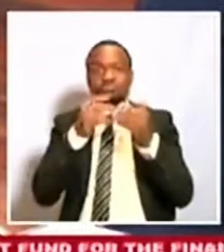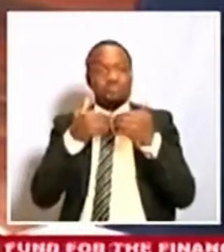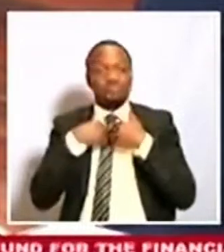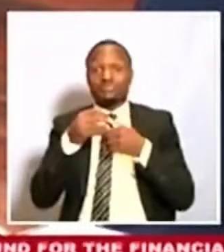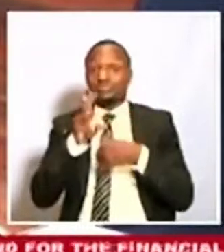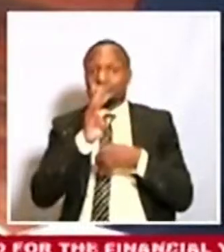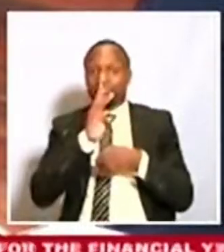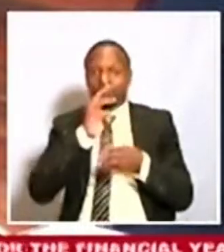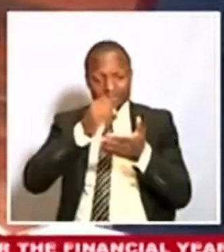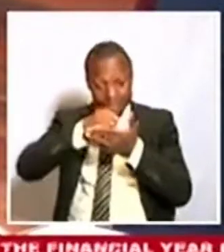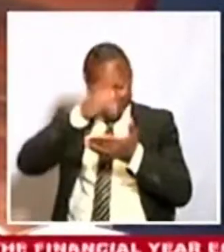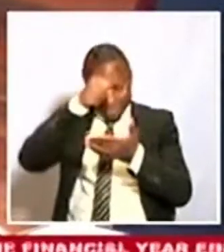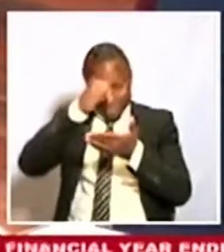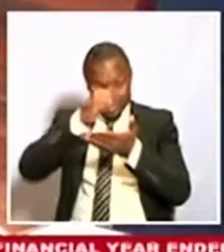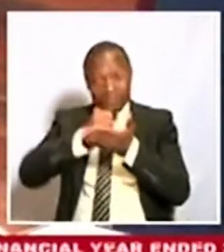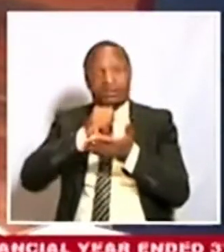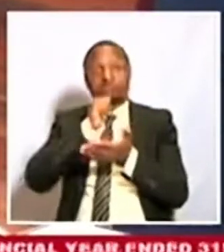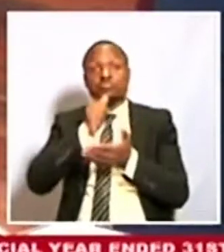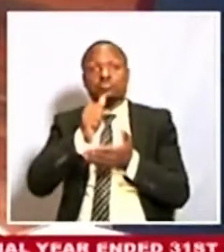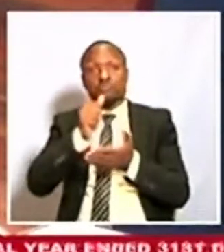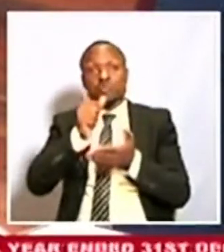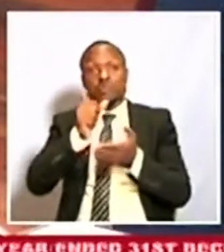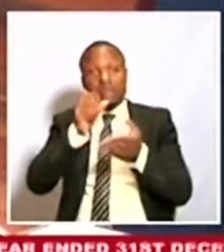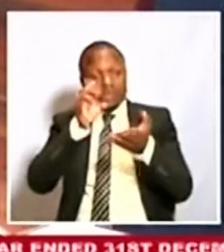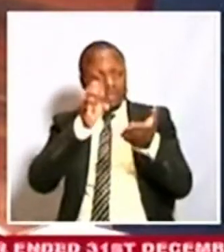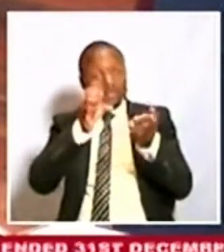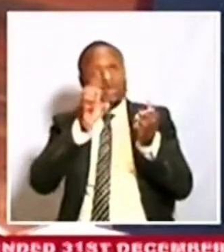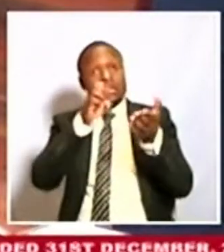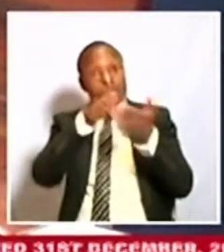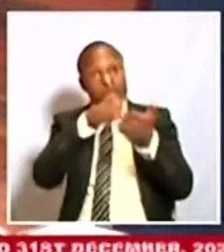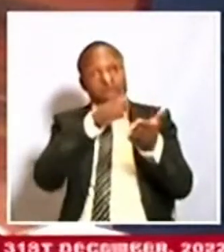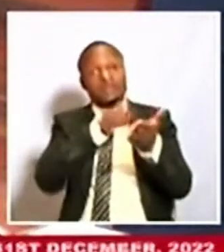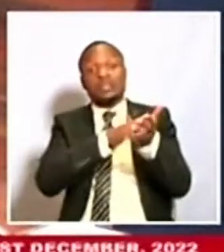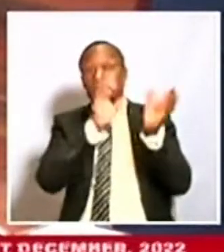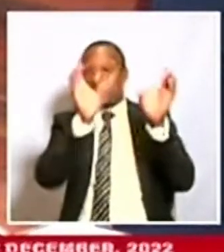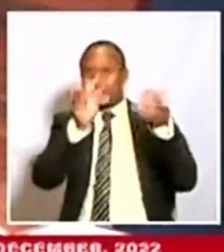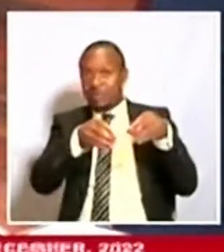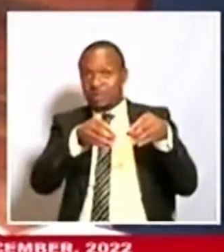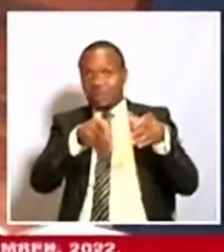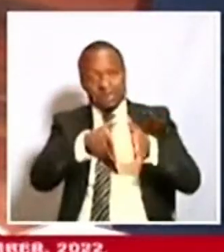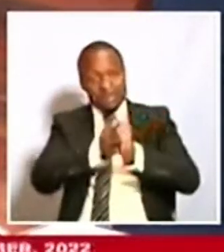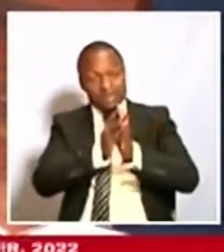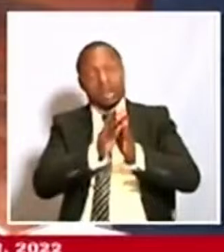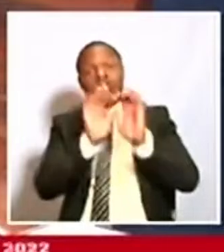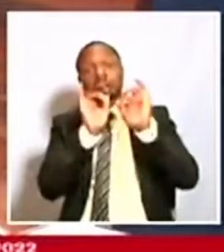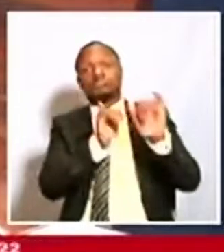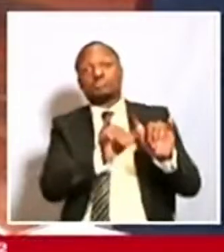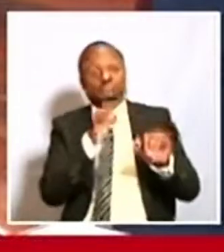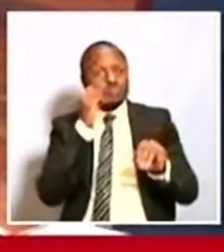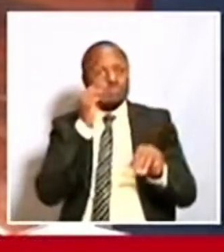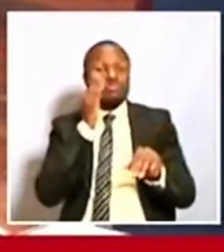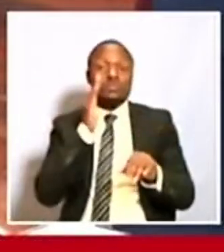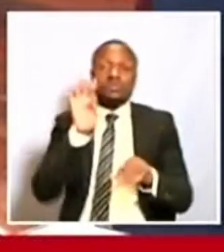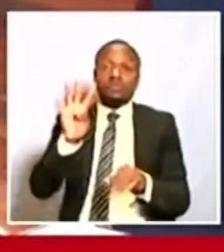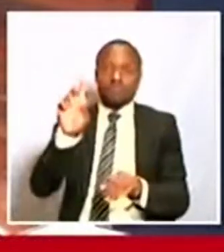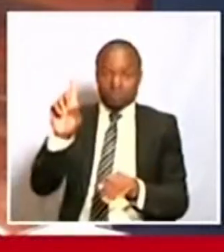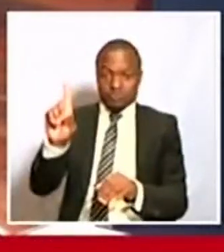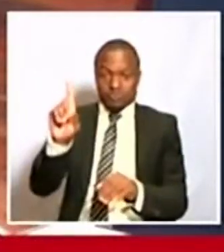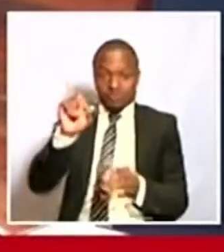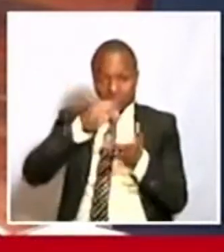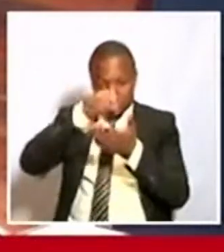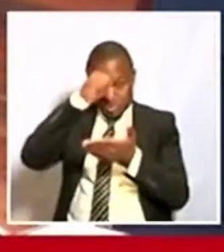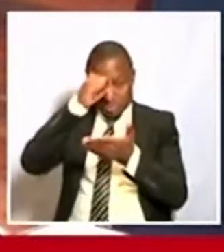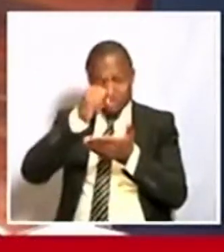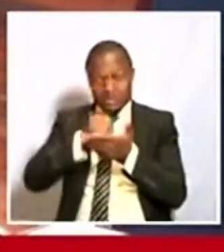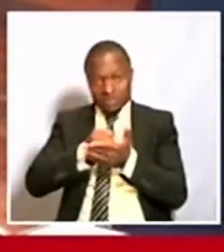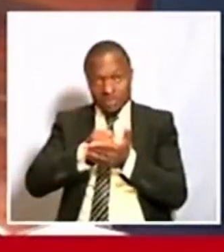and students who were not in exam classes were asked to stay away. The 41 students cited were